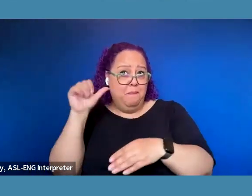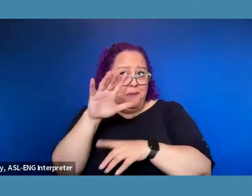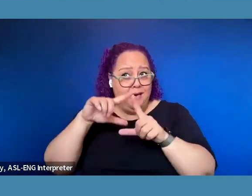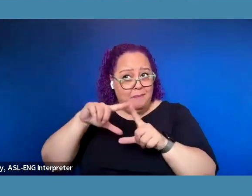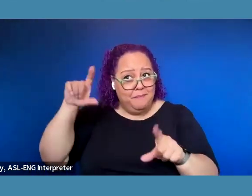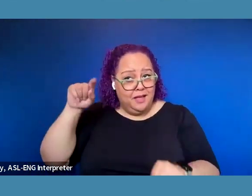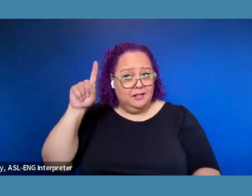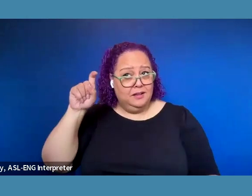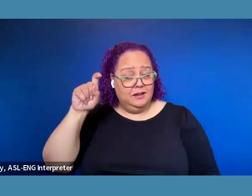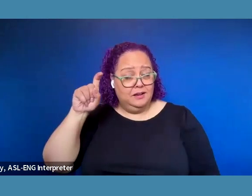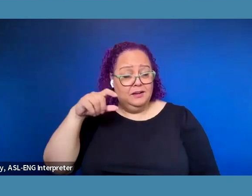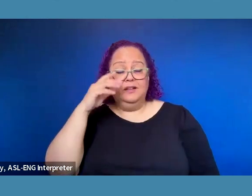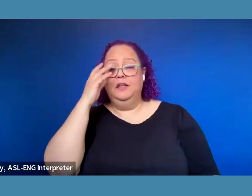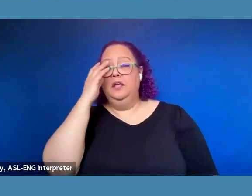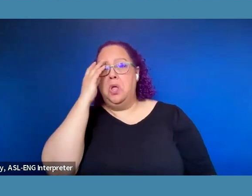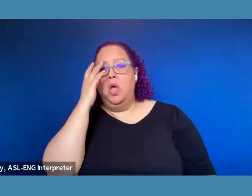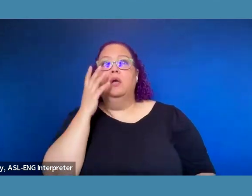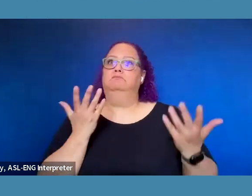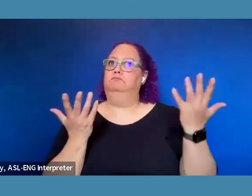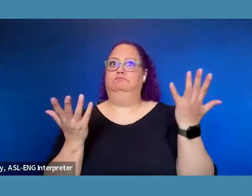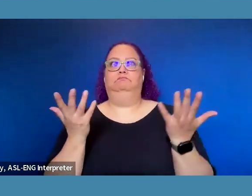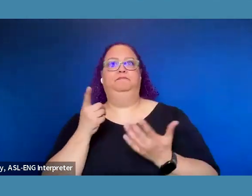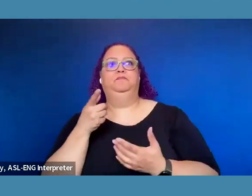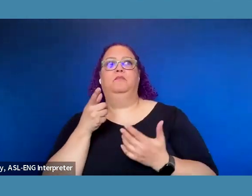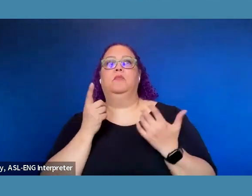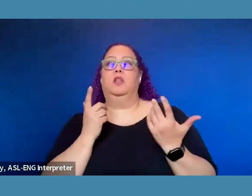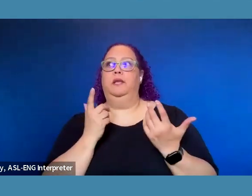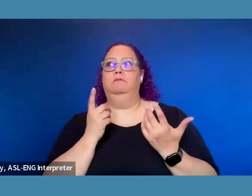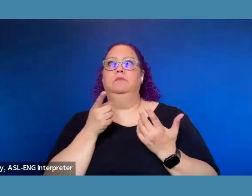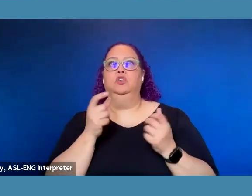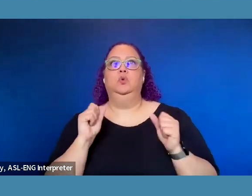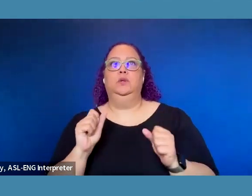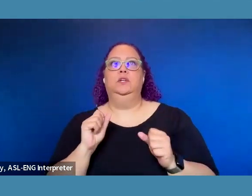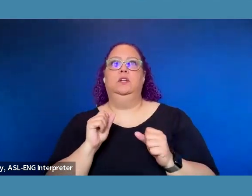Um, you can vote at, including in